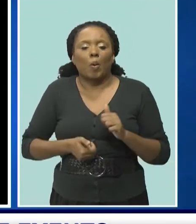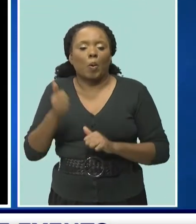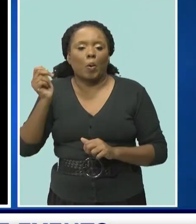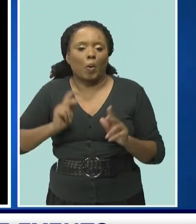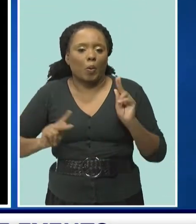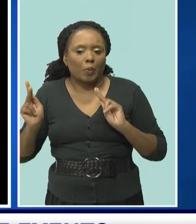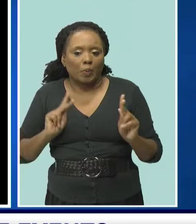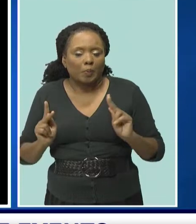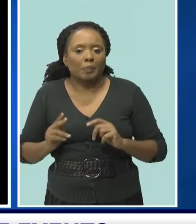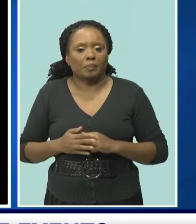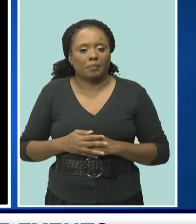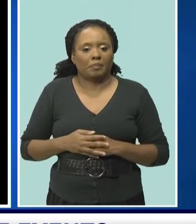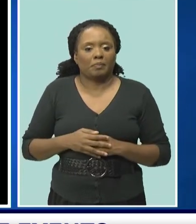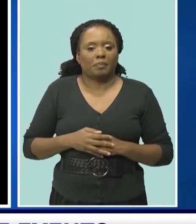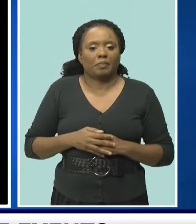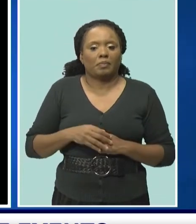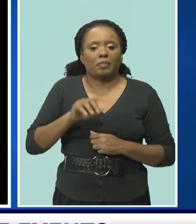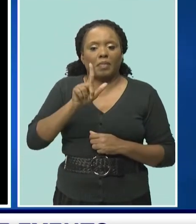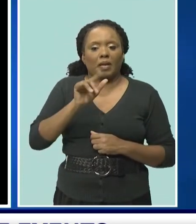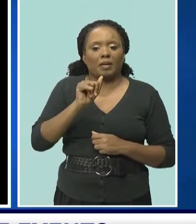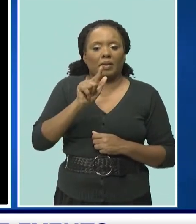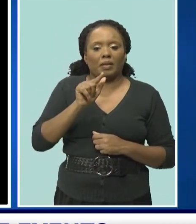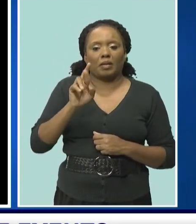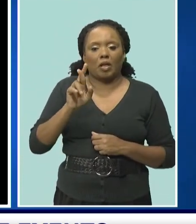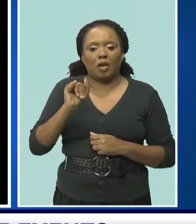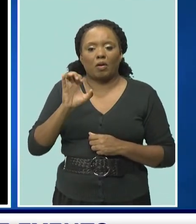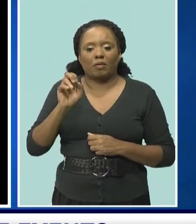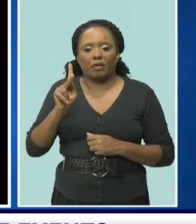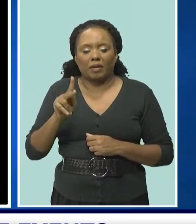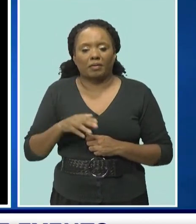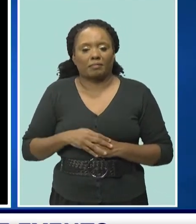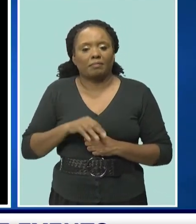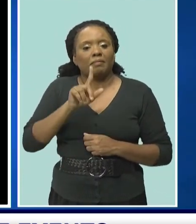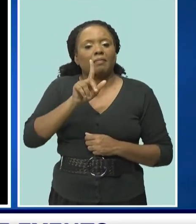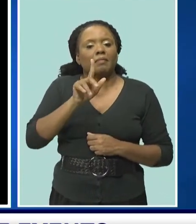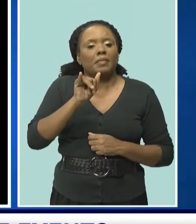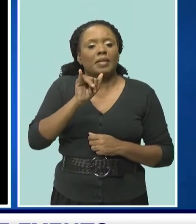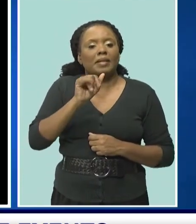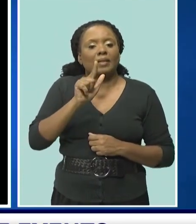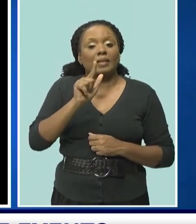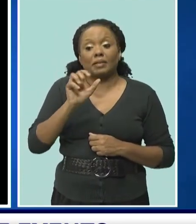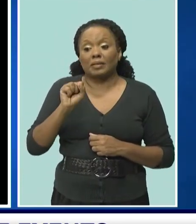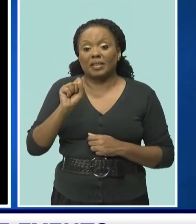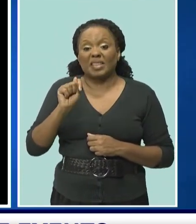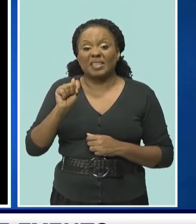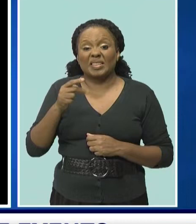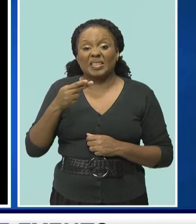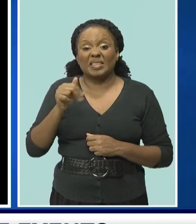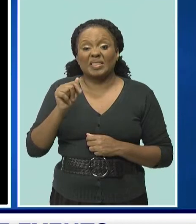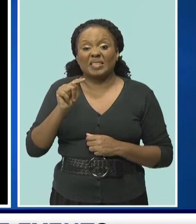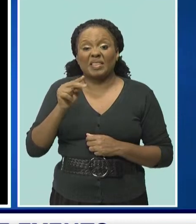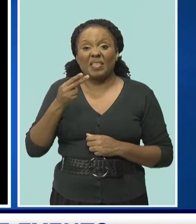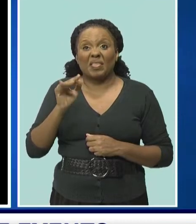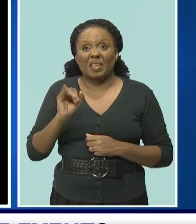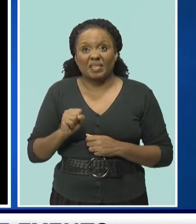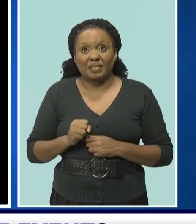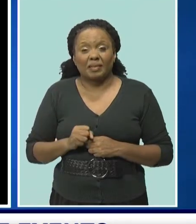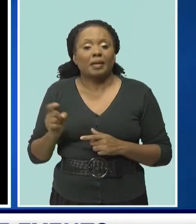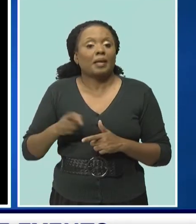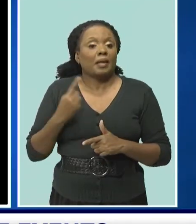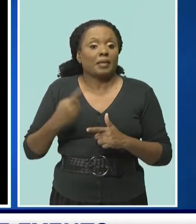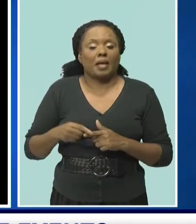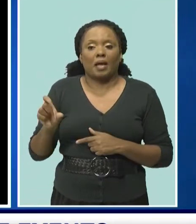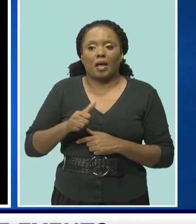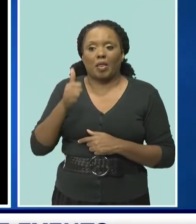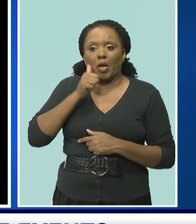Lead Pipe and Sadis, Lil Rick, Lil Stathis, Maya Sobers, who thrilled everyone, either in attendance